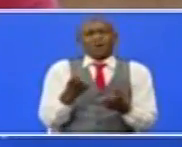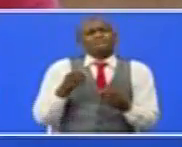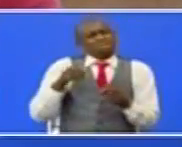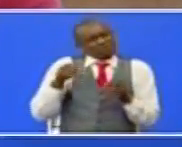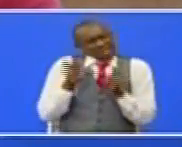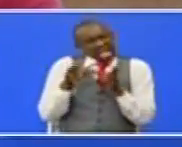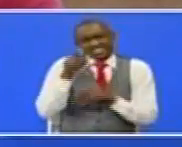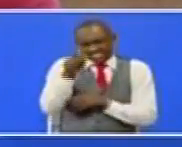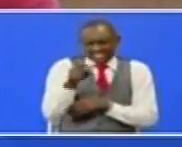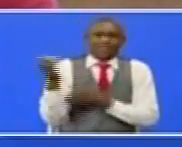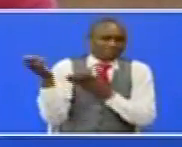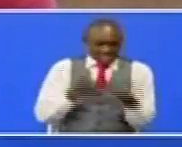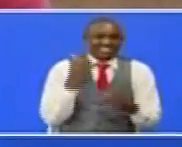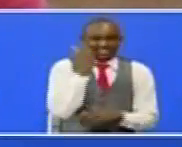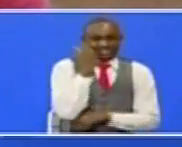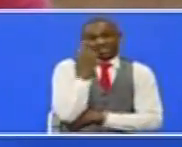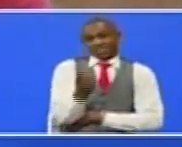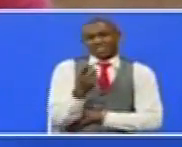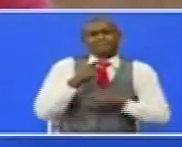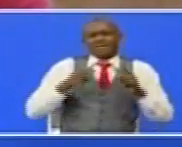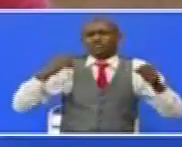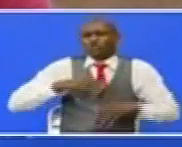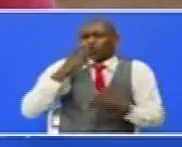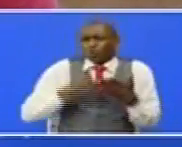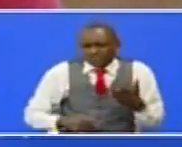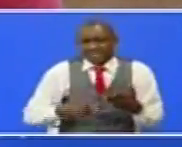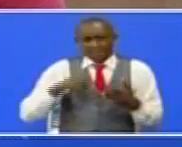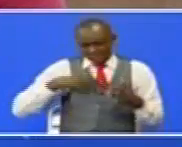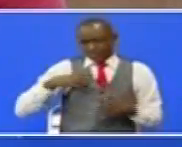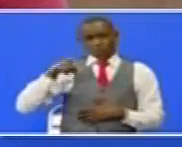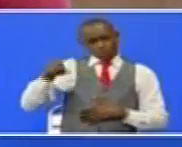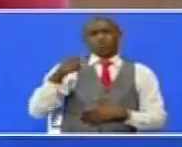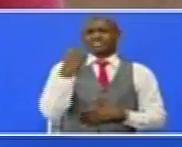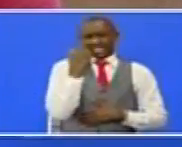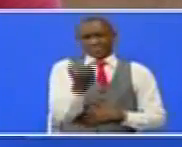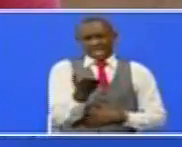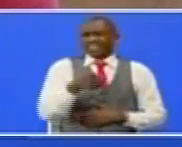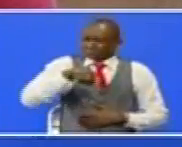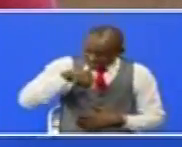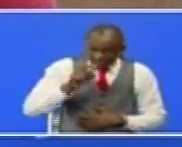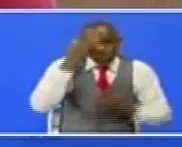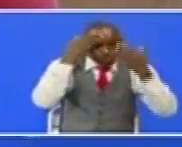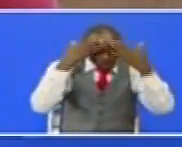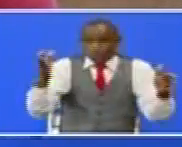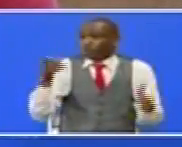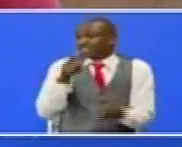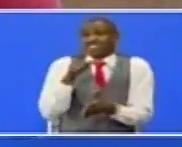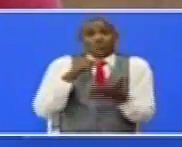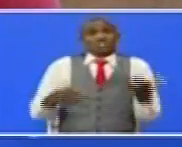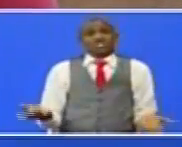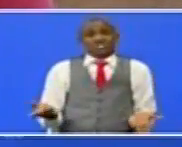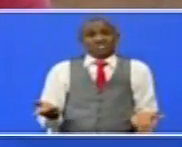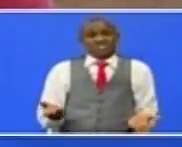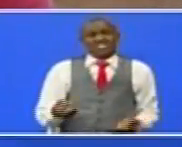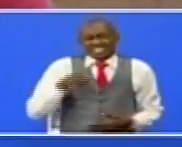which are the causes of Kala Azar. But what is shocking is that some residents who suffer the disease do not know what the disease is